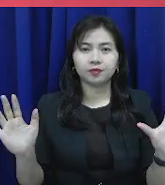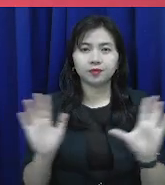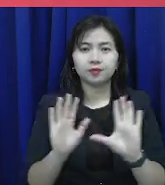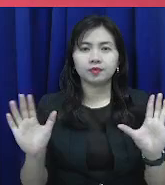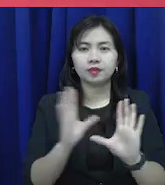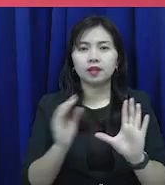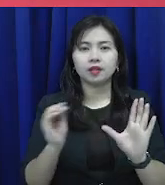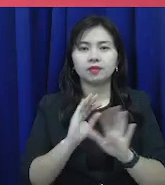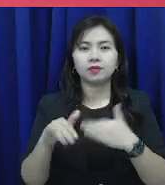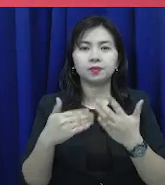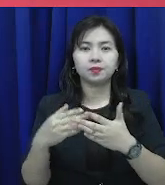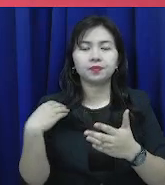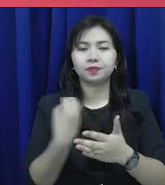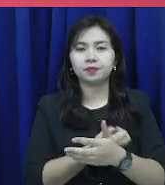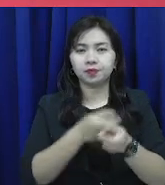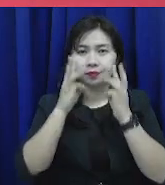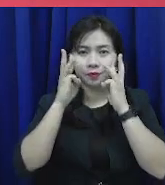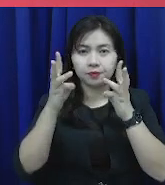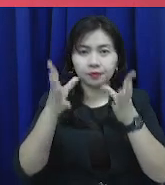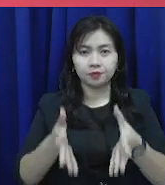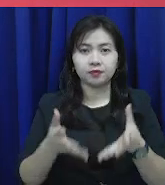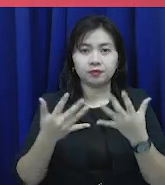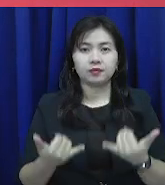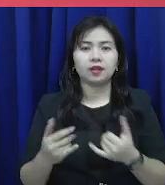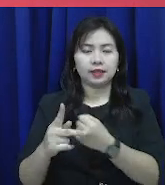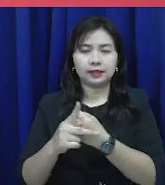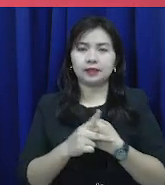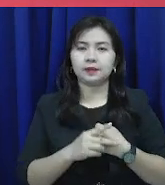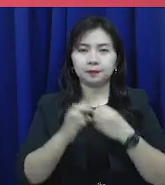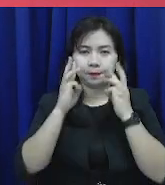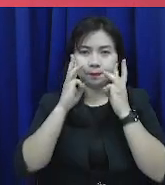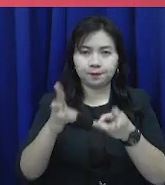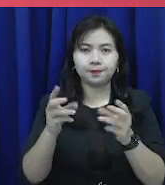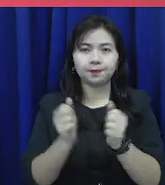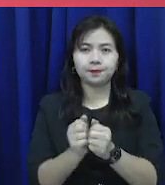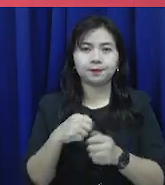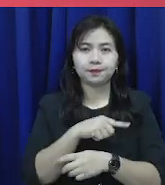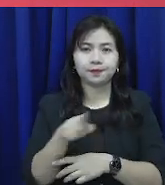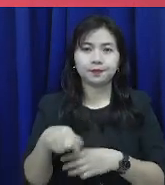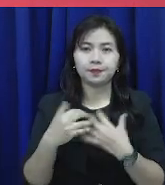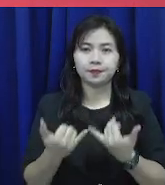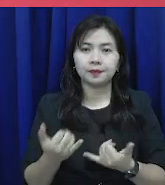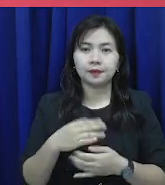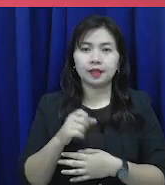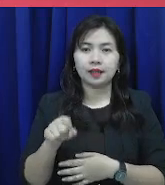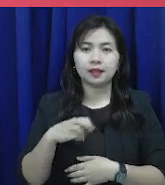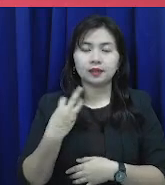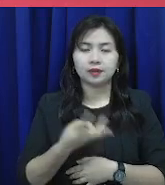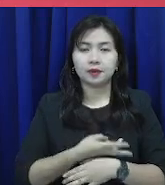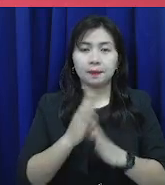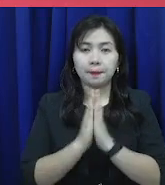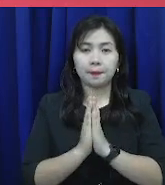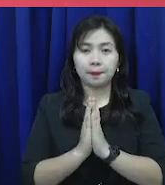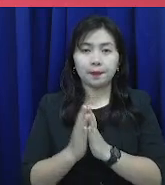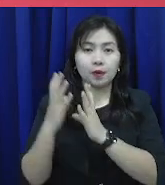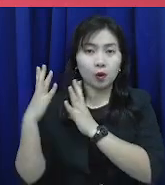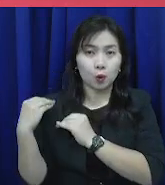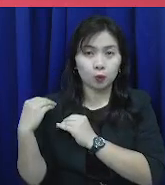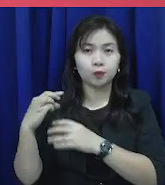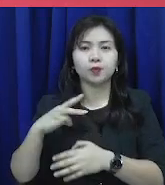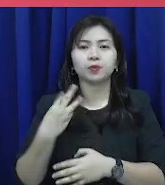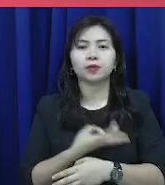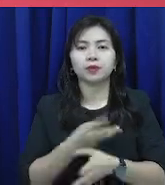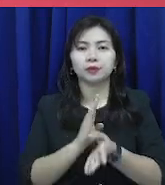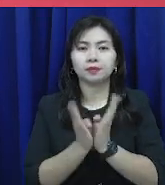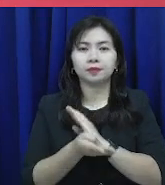to our viewers worldwide and nationwide keep tuning win with us and Uh we're praying and hoping that we will be a blessing to you on